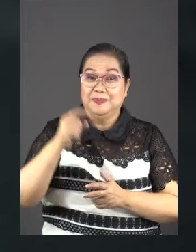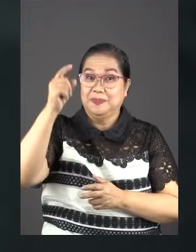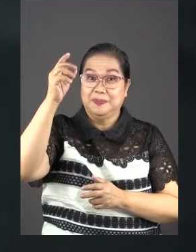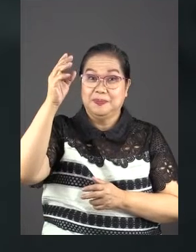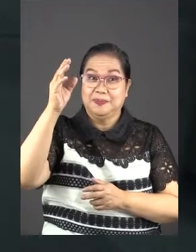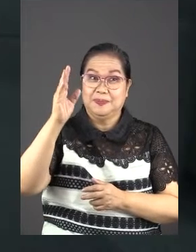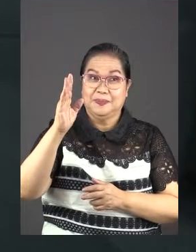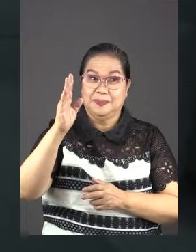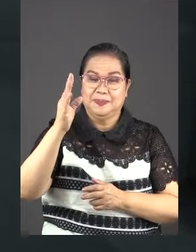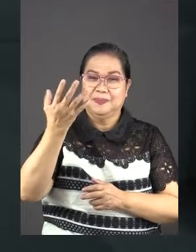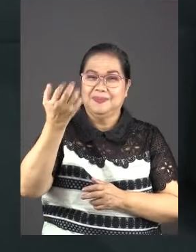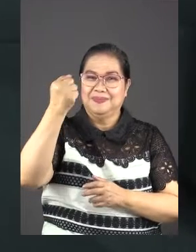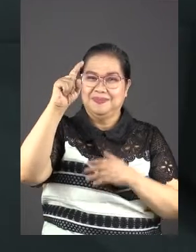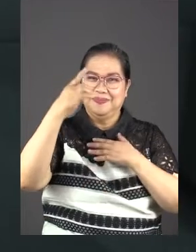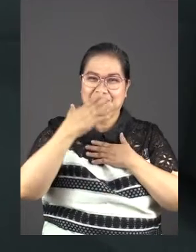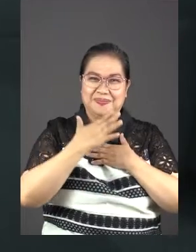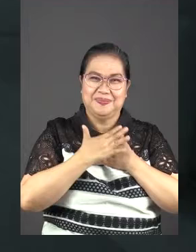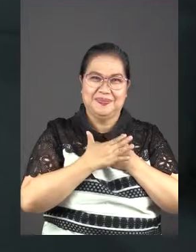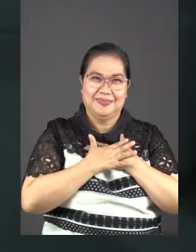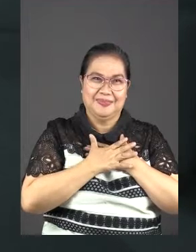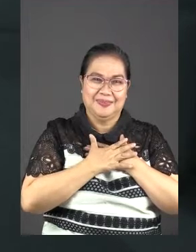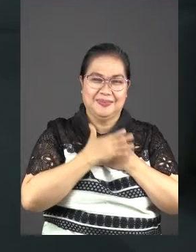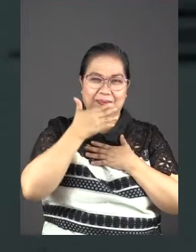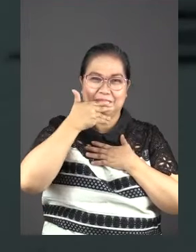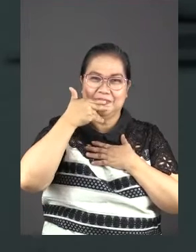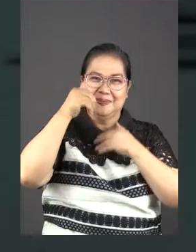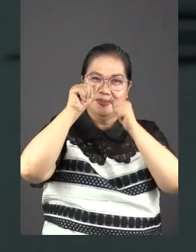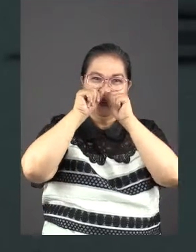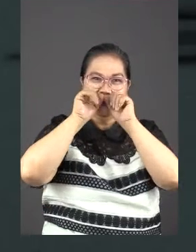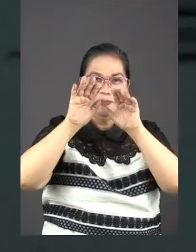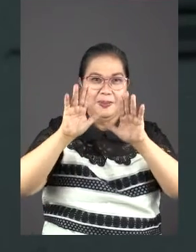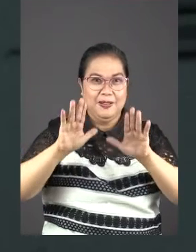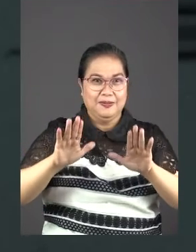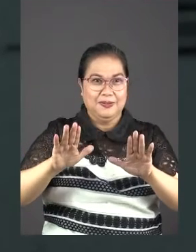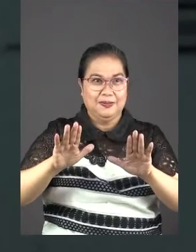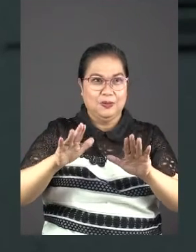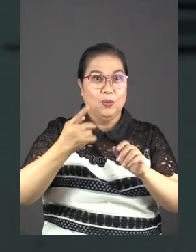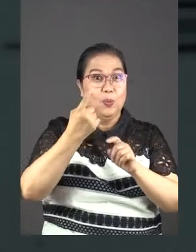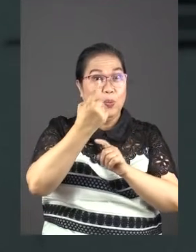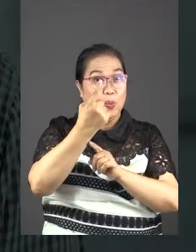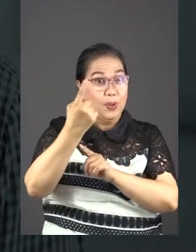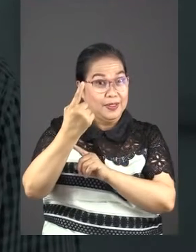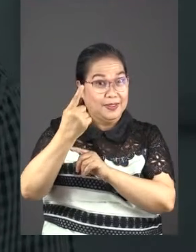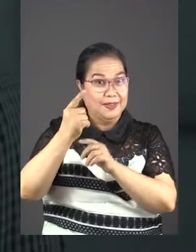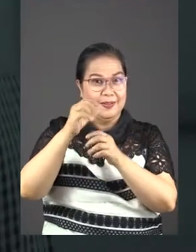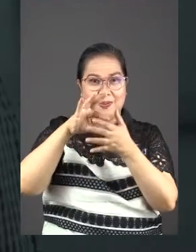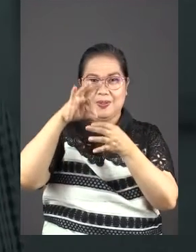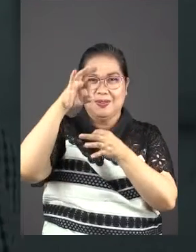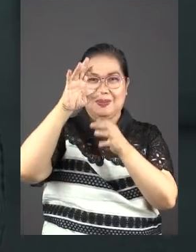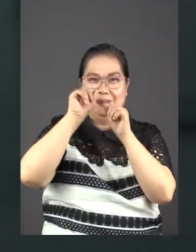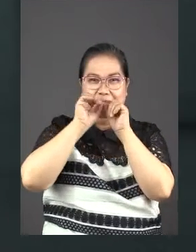God, in His grace, has blessed every believer with every spiritual blessing.